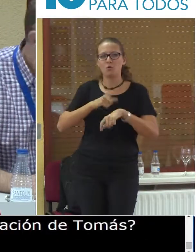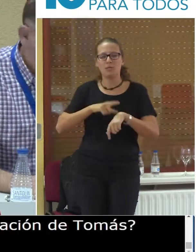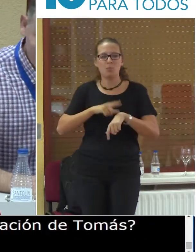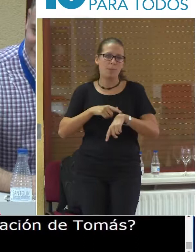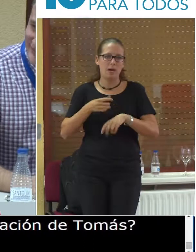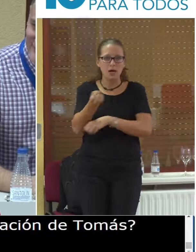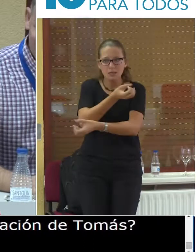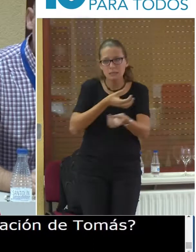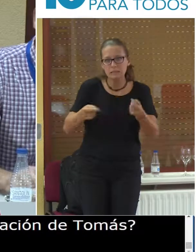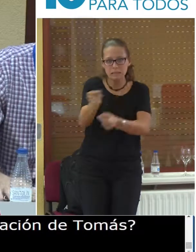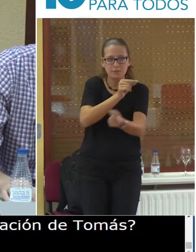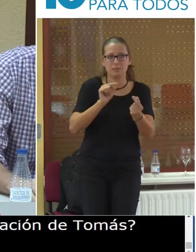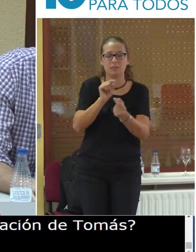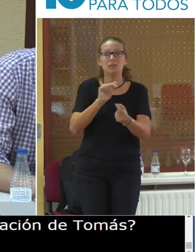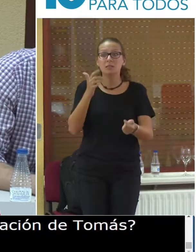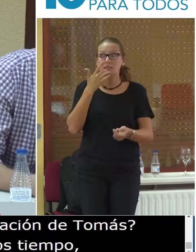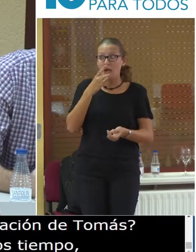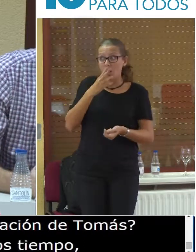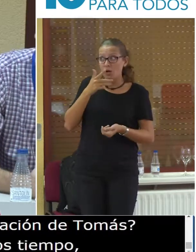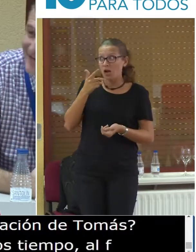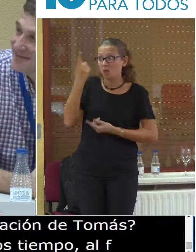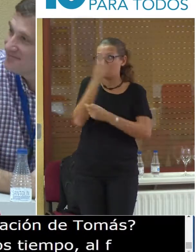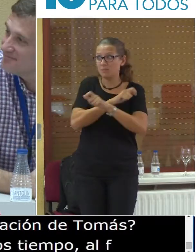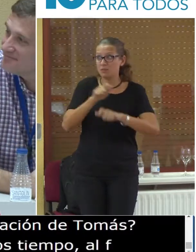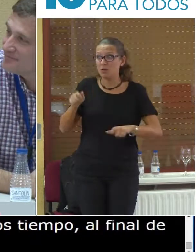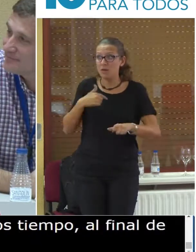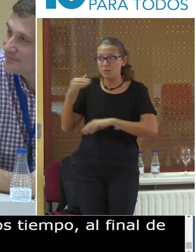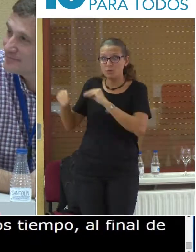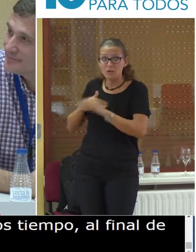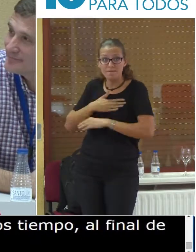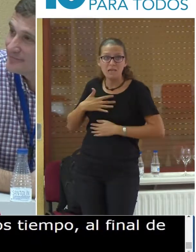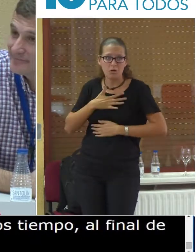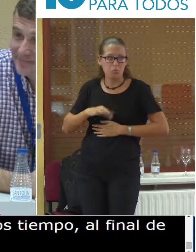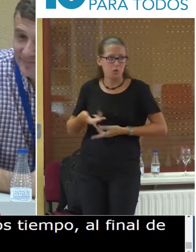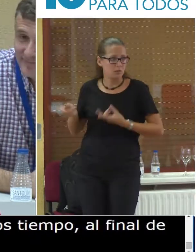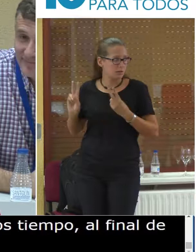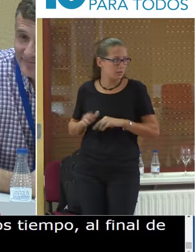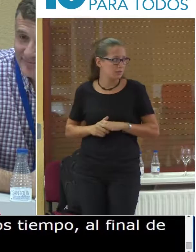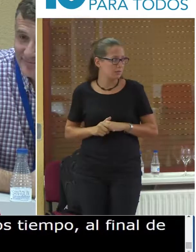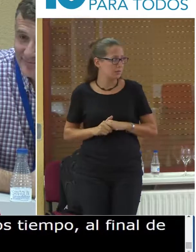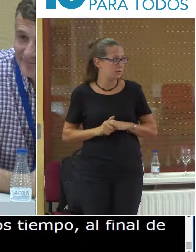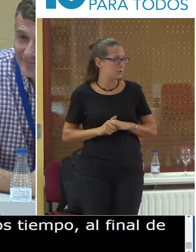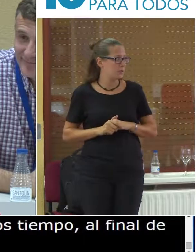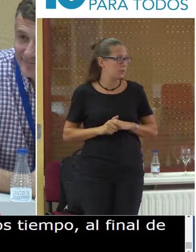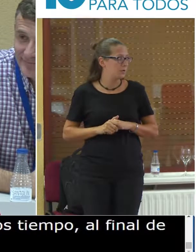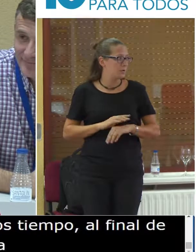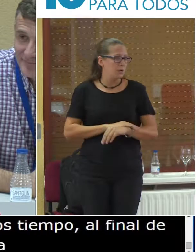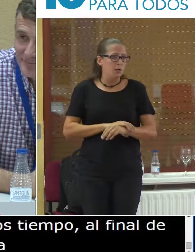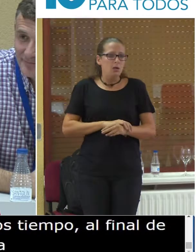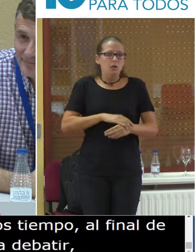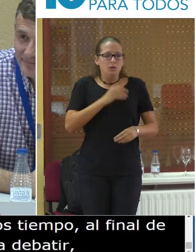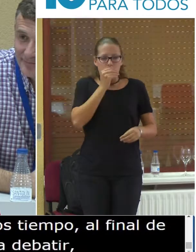have time for more questions and for debate, but does anyone have anything specific for Tomas right now?